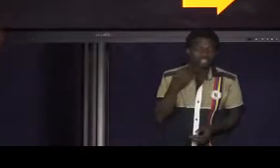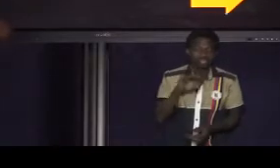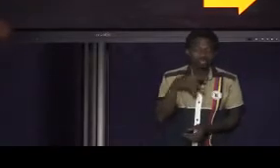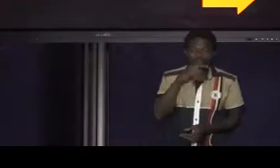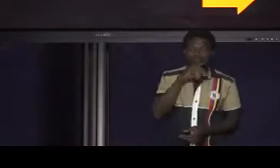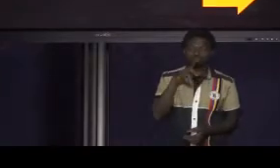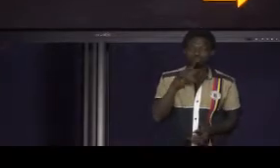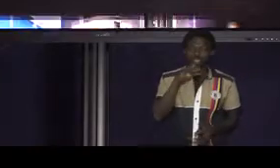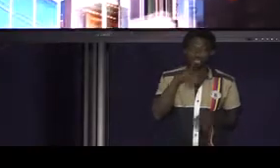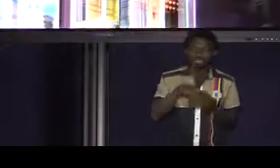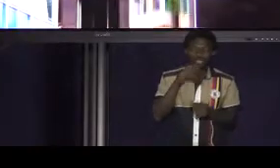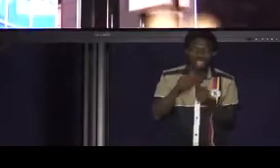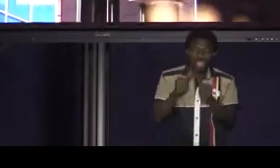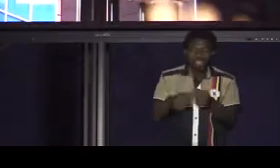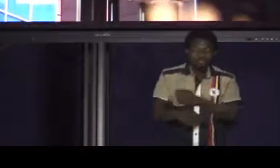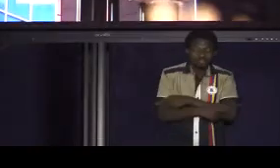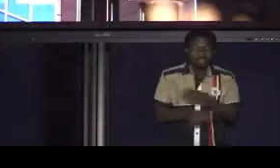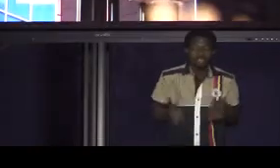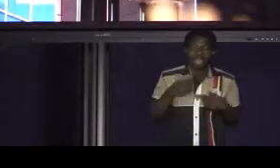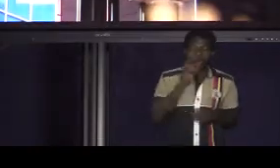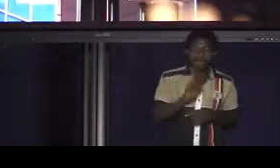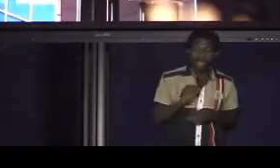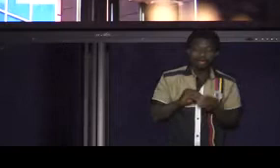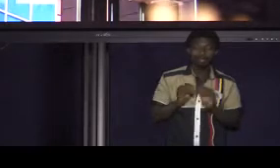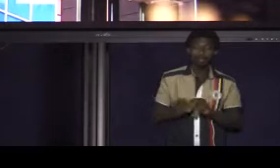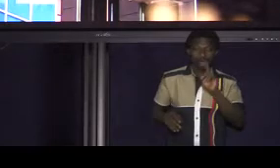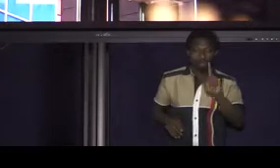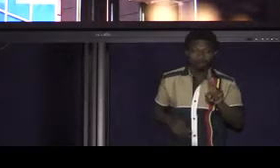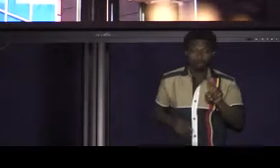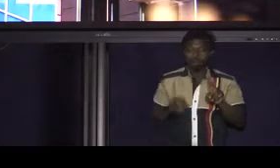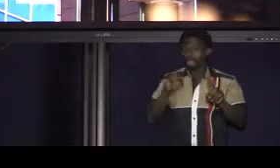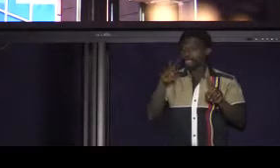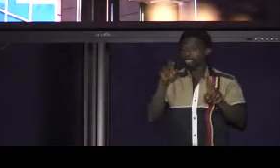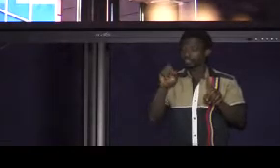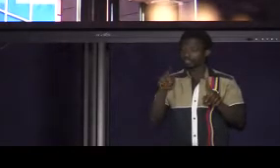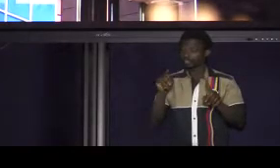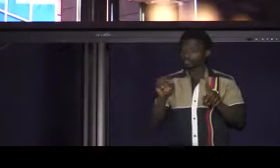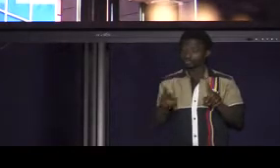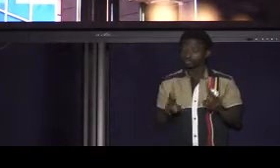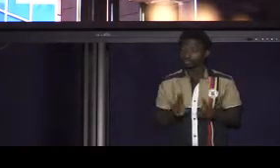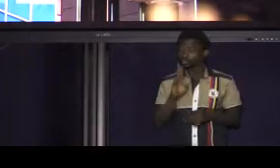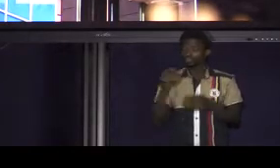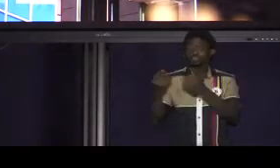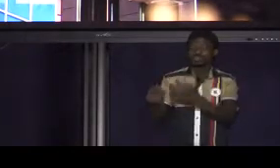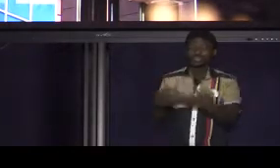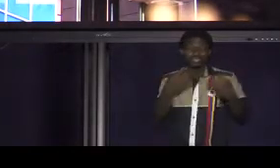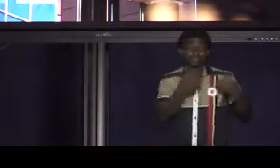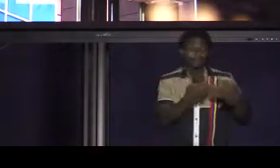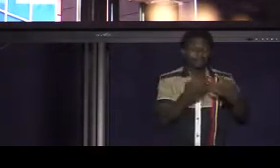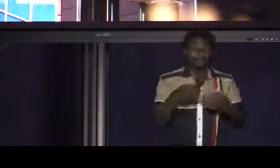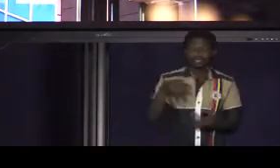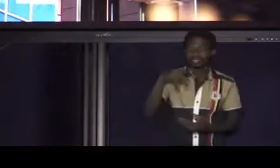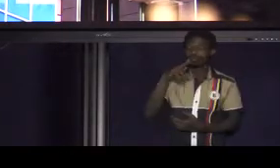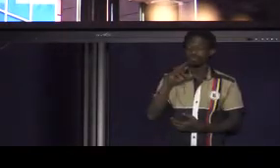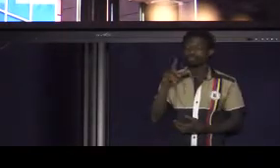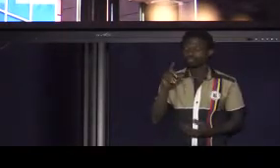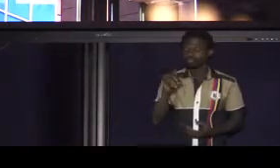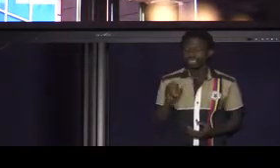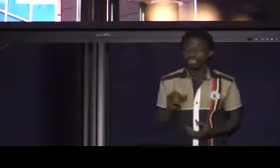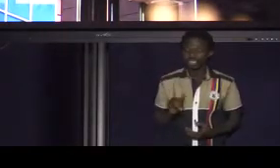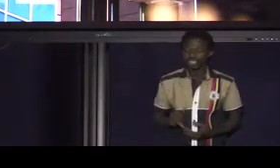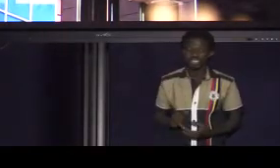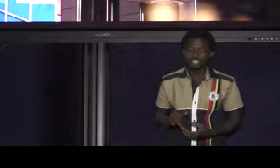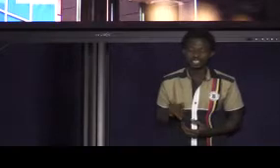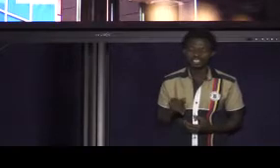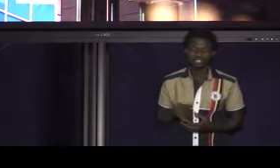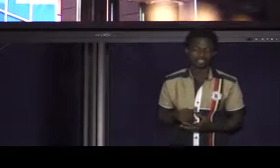everyday life are, let's look at the first one. Elevators use multiple pulleys. Using elevator, it's